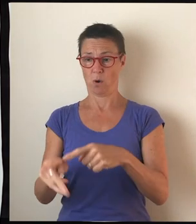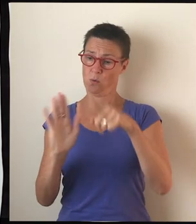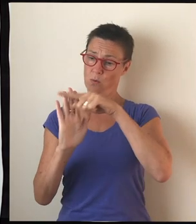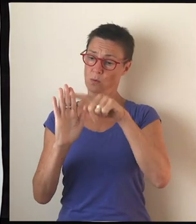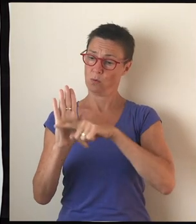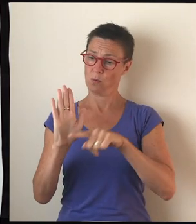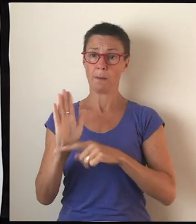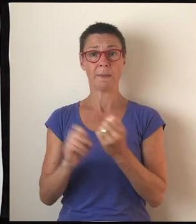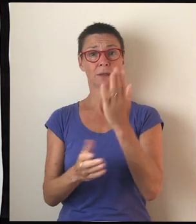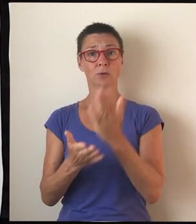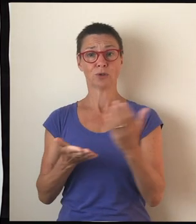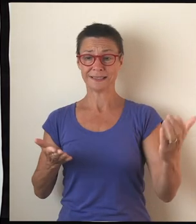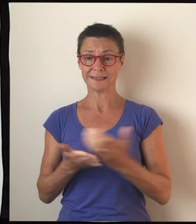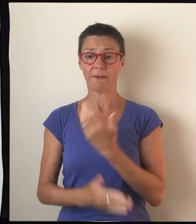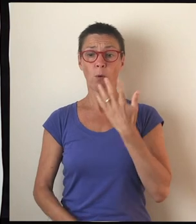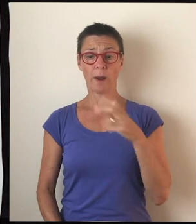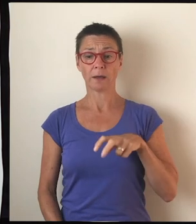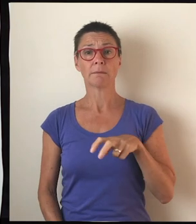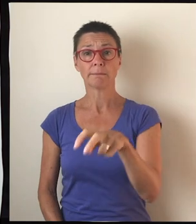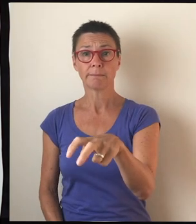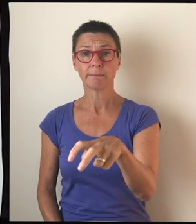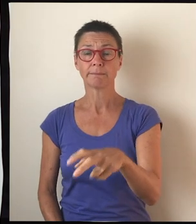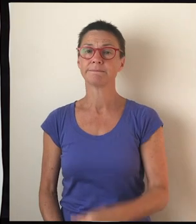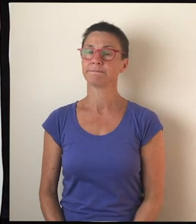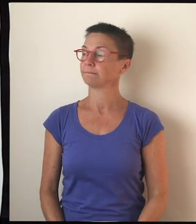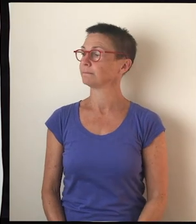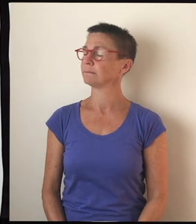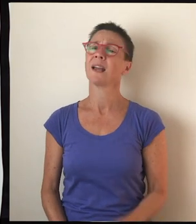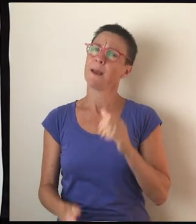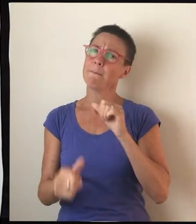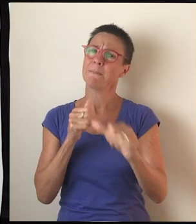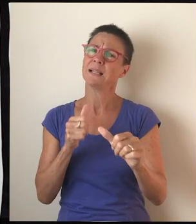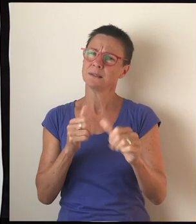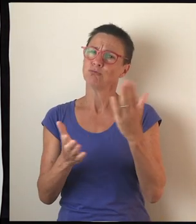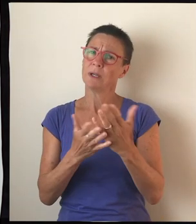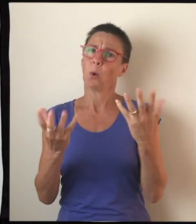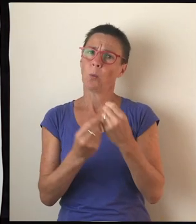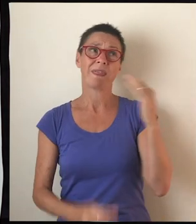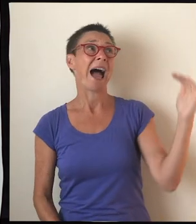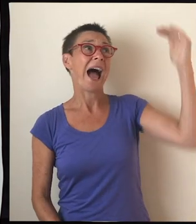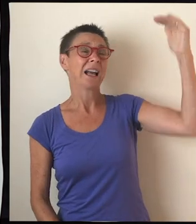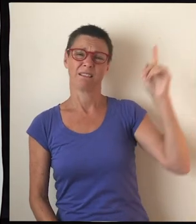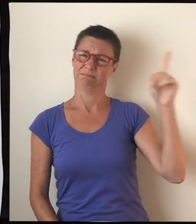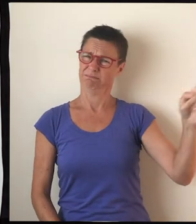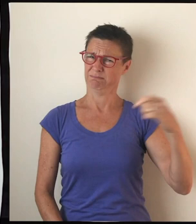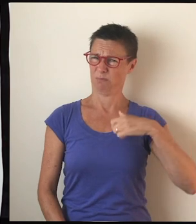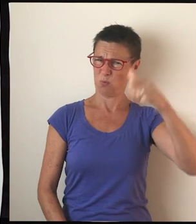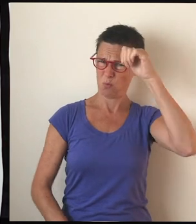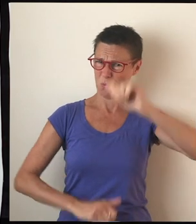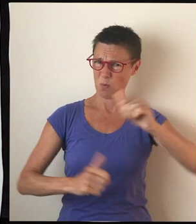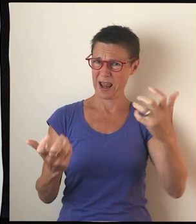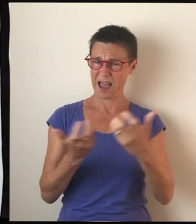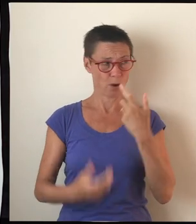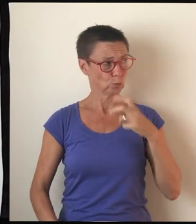helps you cross the road in safety in the future. But to be honest, it's always best to cross the road with an adult because they have years of road